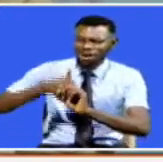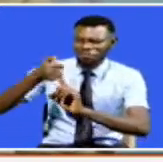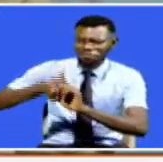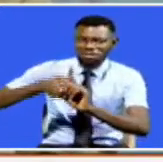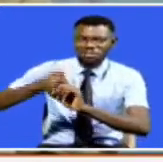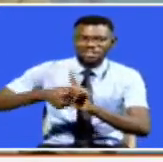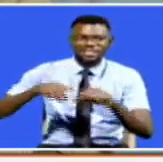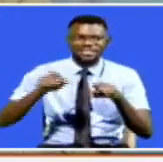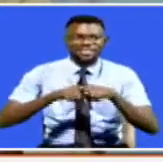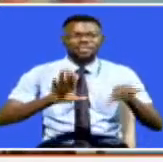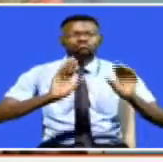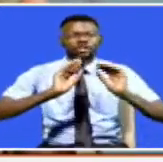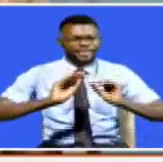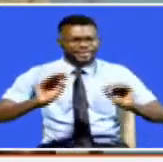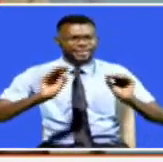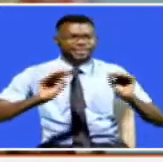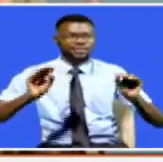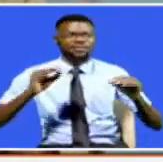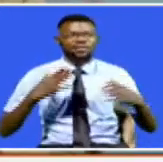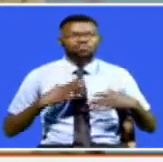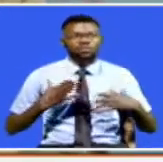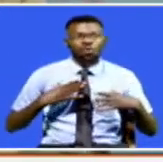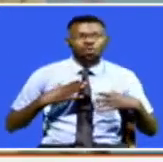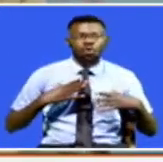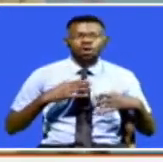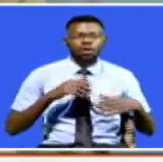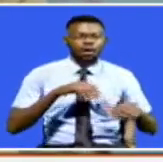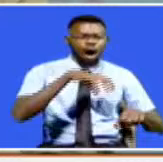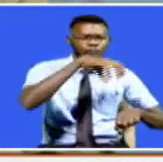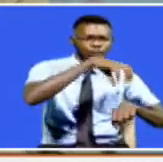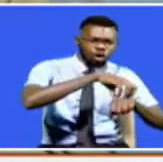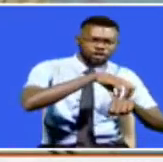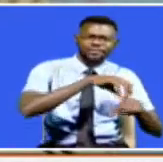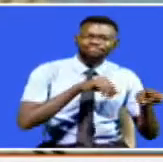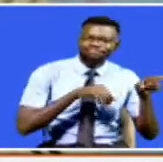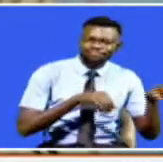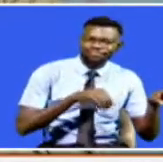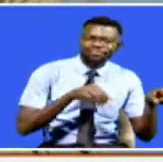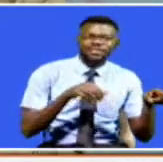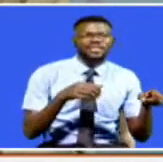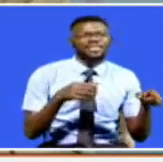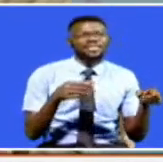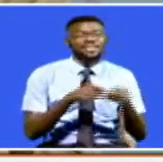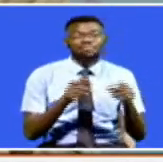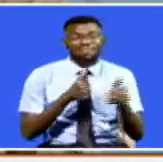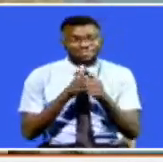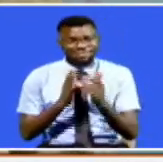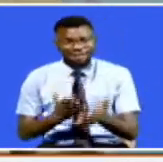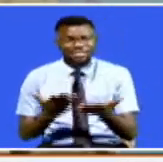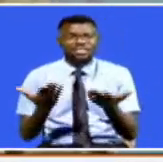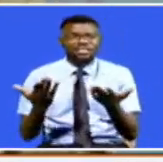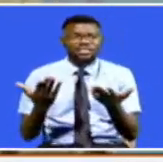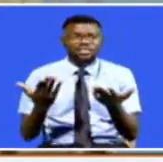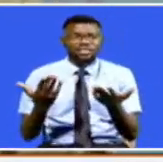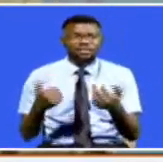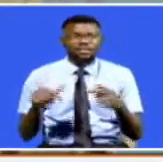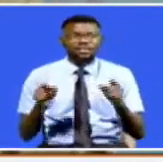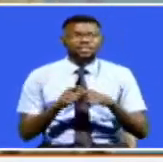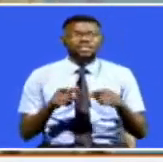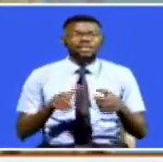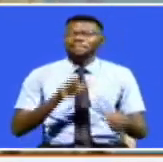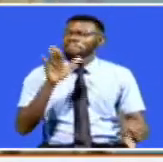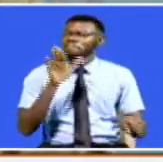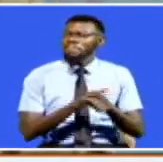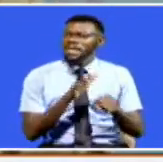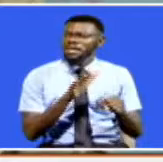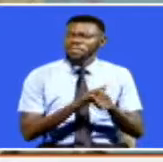sensitization campaign through the mosques and the ulama, religious leaders, and we have actually brought quite a number of